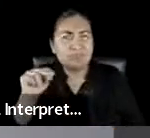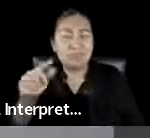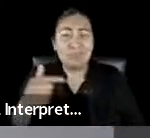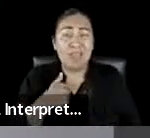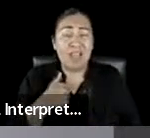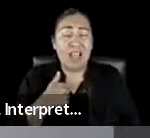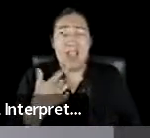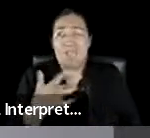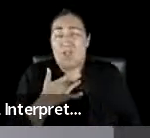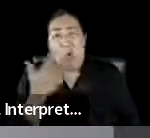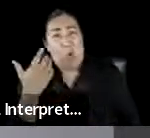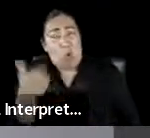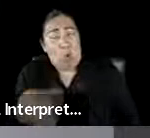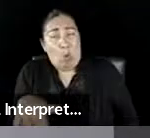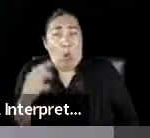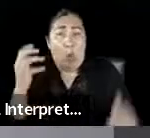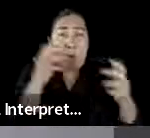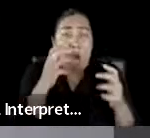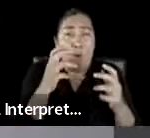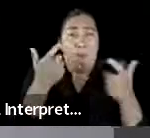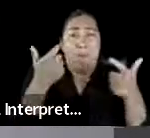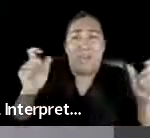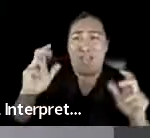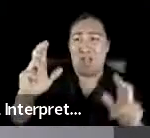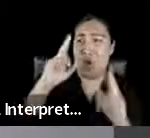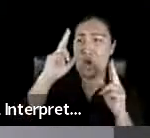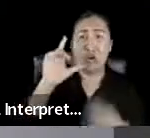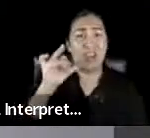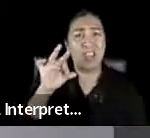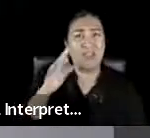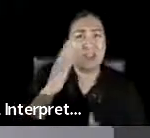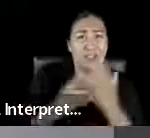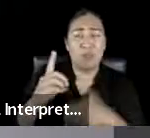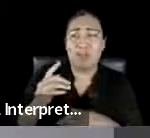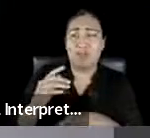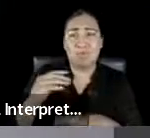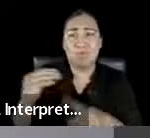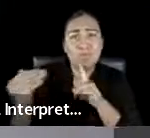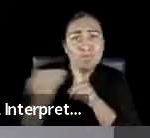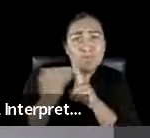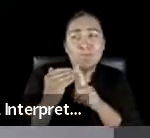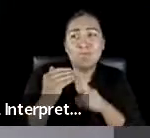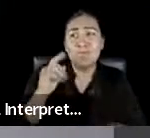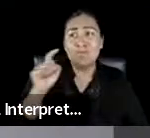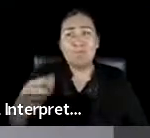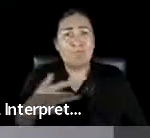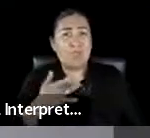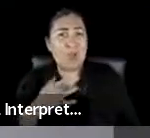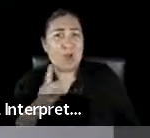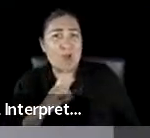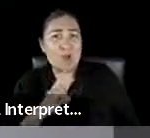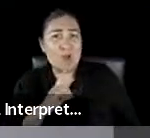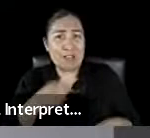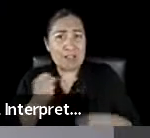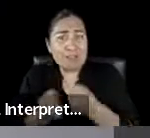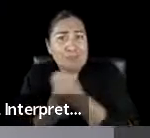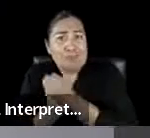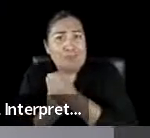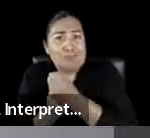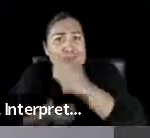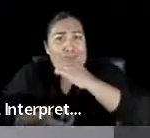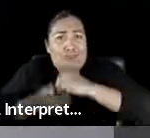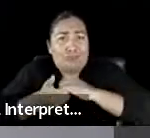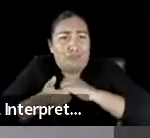one of the greatest honors we can have is to be asked to sit with somebody in the mud when they feel trapped and they feel alone, to hold space for a loved